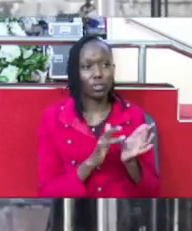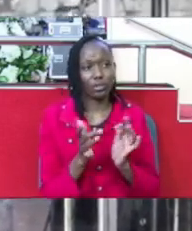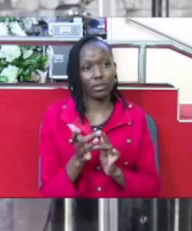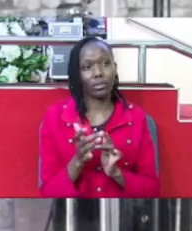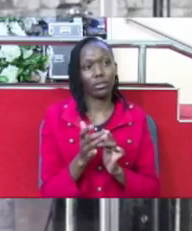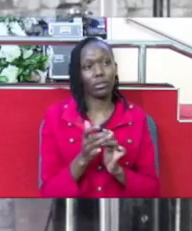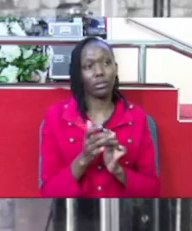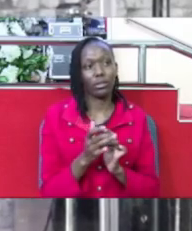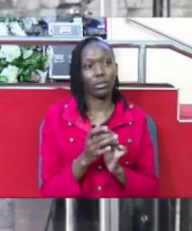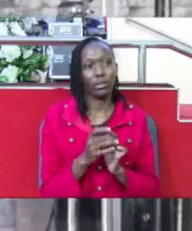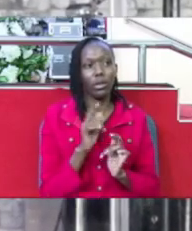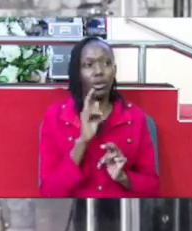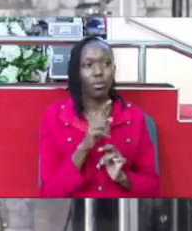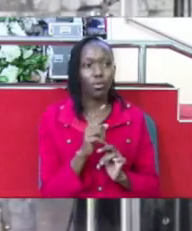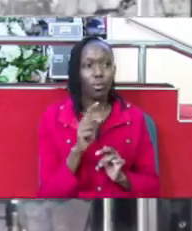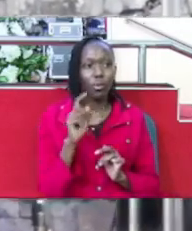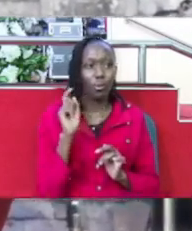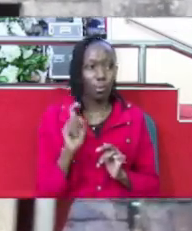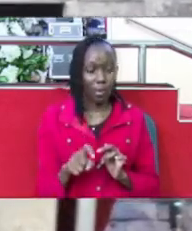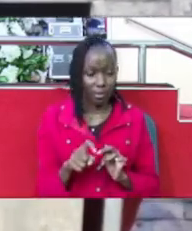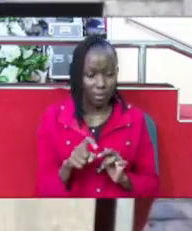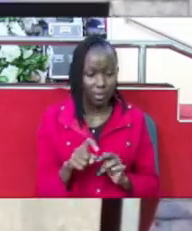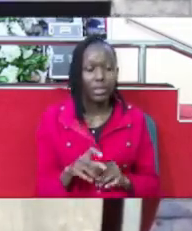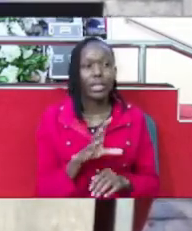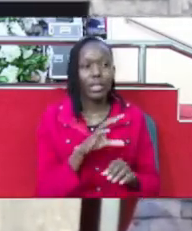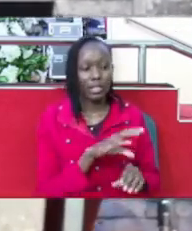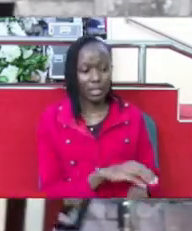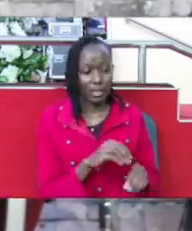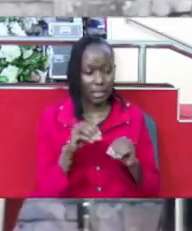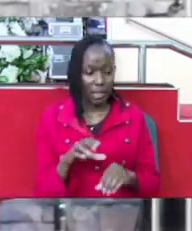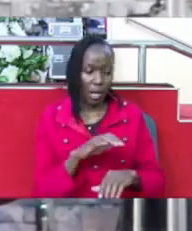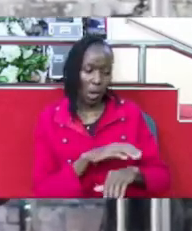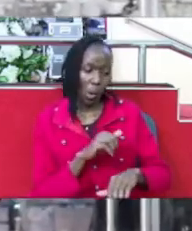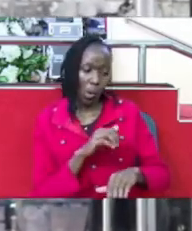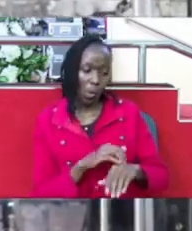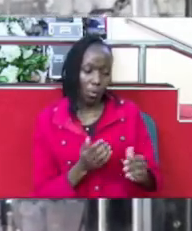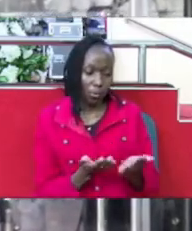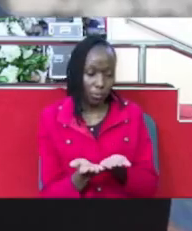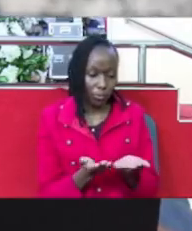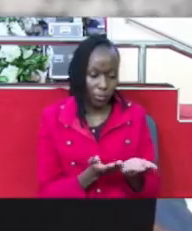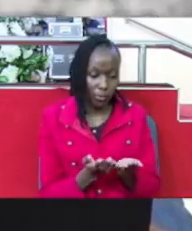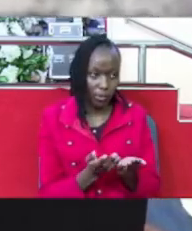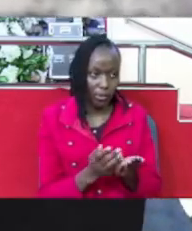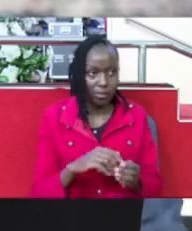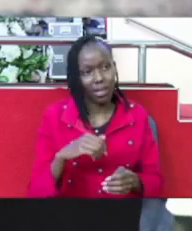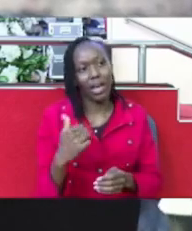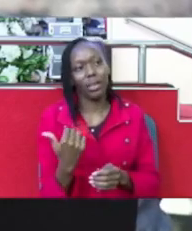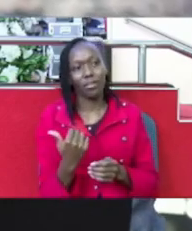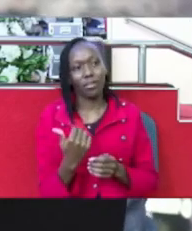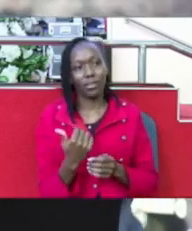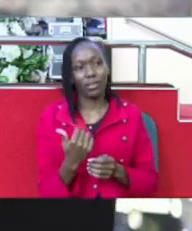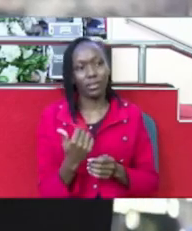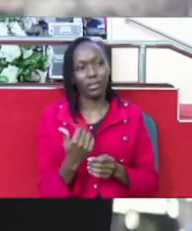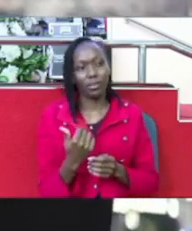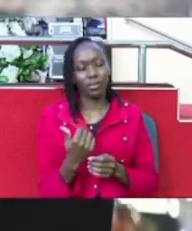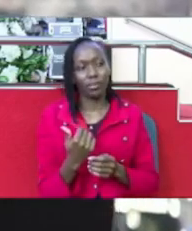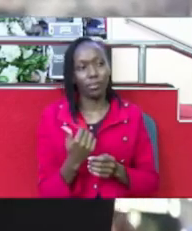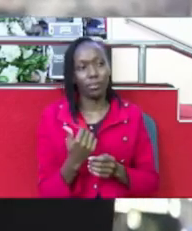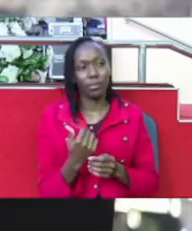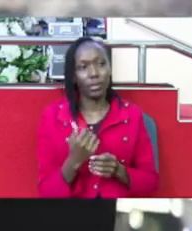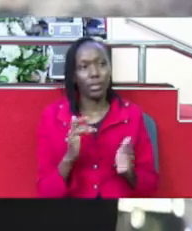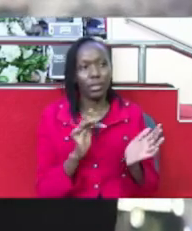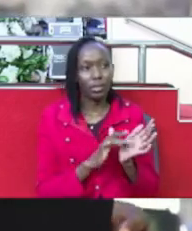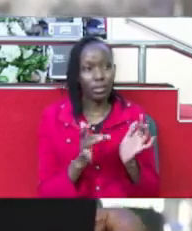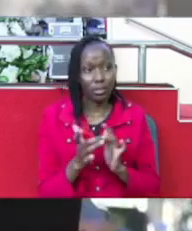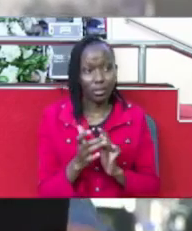Yesu, then we have to take the call to serve one another. Kwa hivyo lazima ukaweze kuchukua ile mwito wa kutumikia mmoja kwa mwingine. And Jesus is our